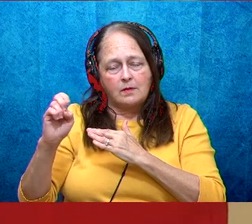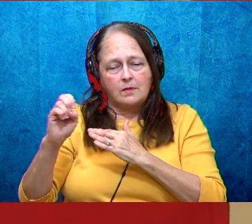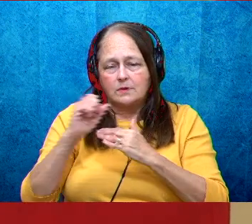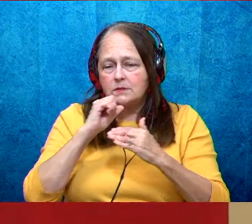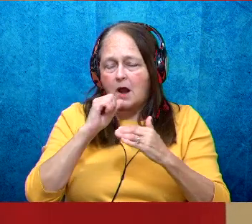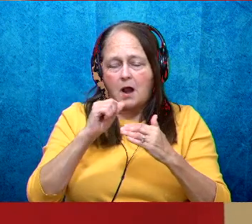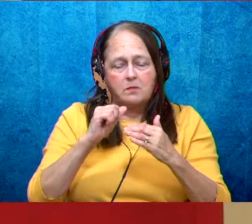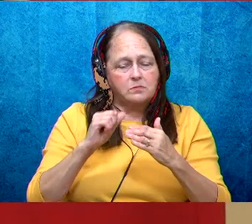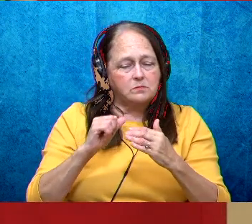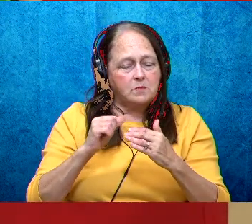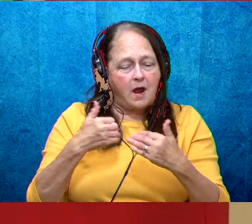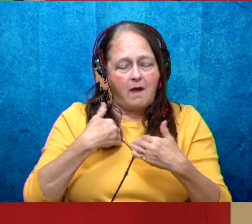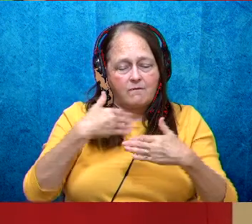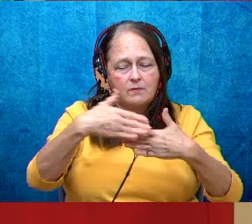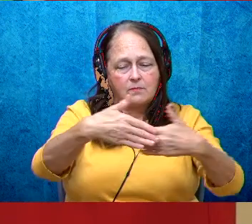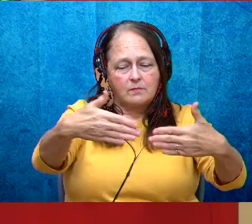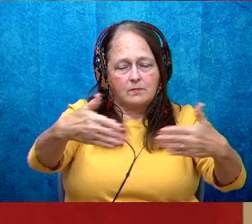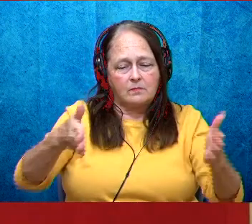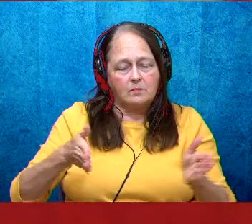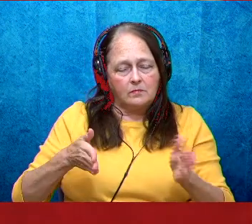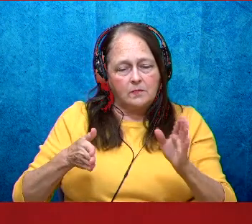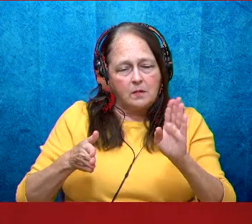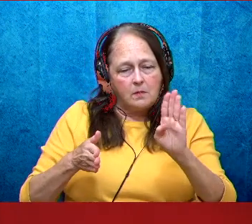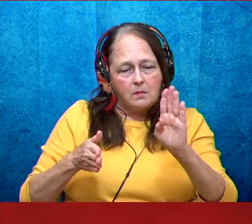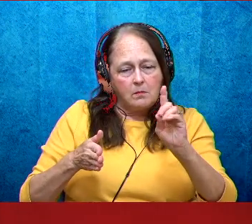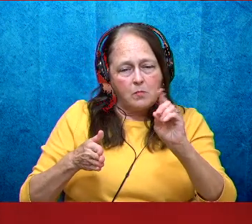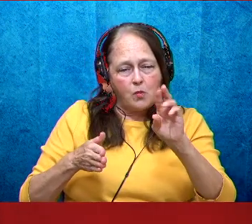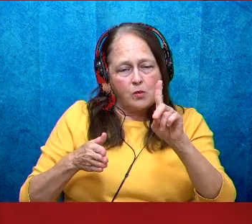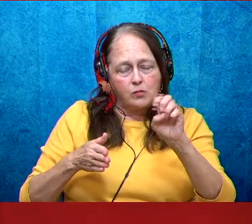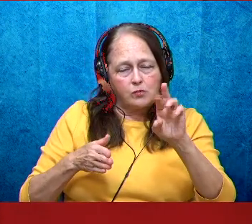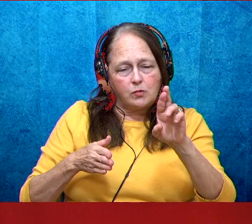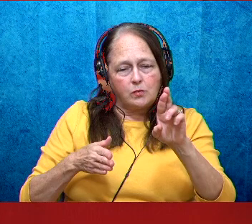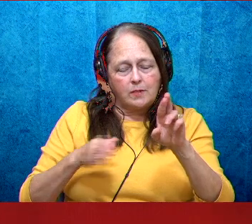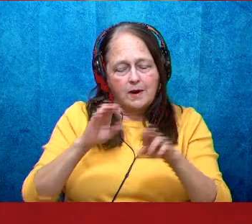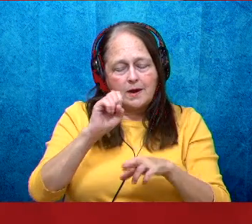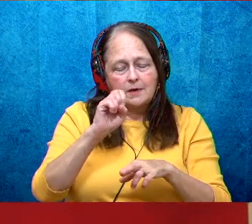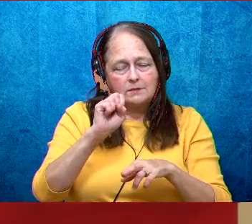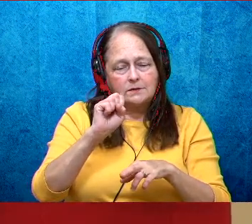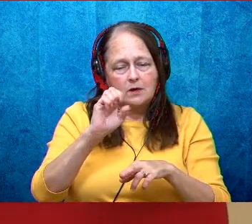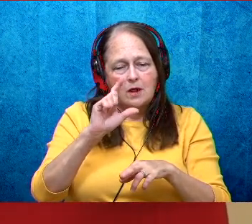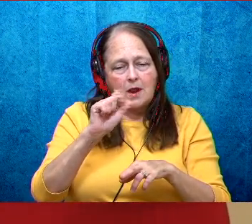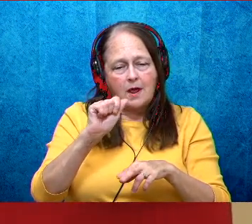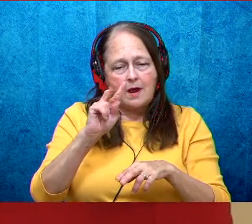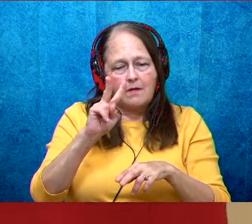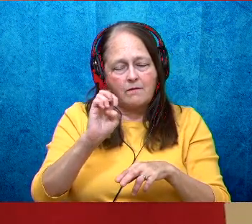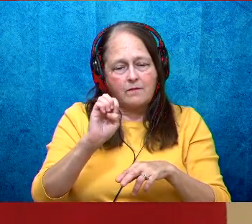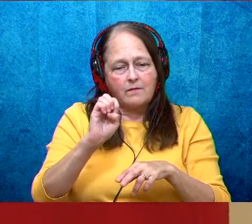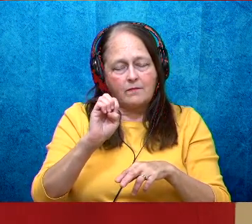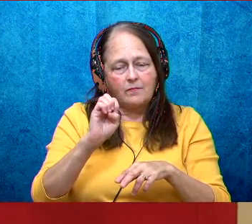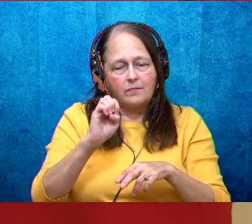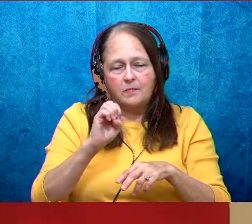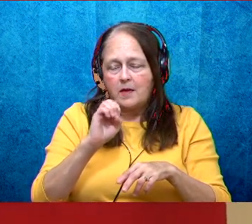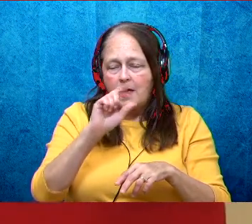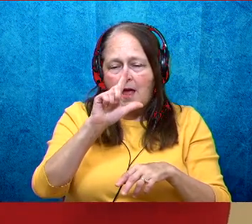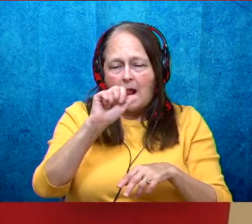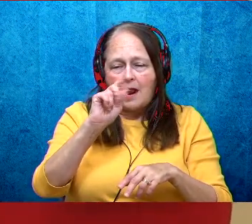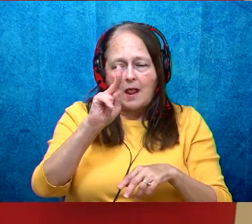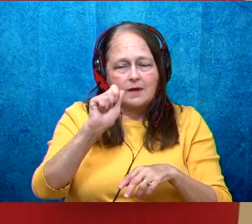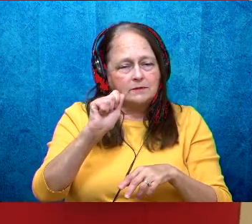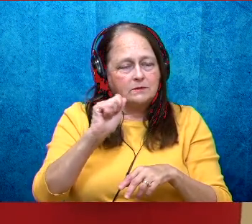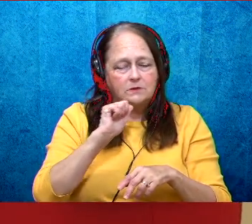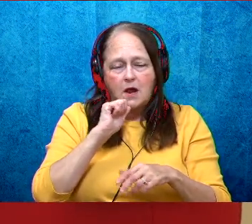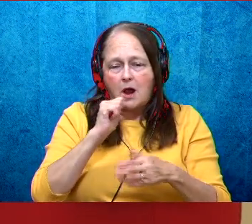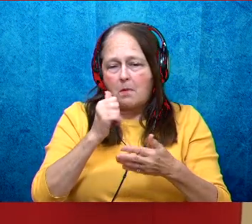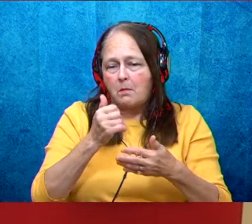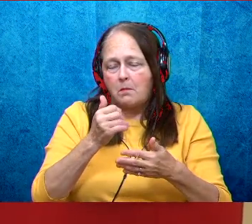borders. If you think about our own United States, we have an exclave, don't we? We have Alaska that is not part of our rest